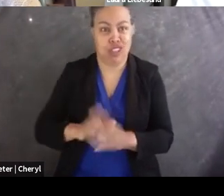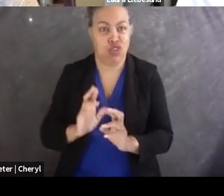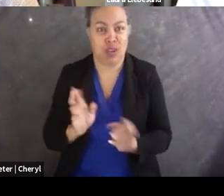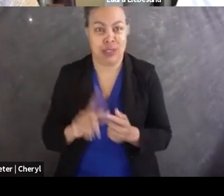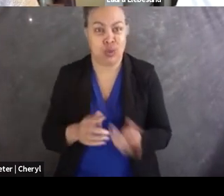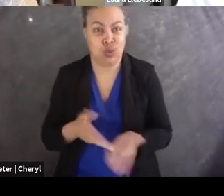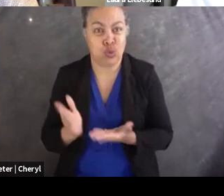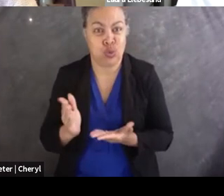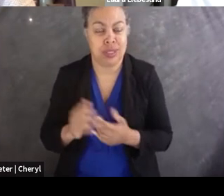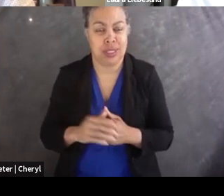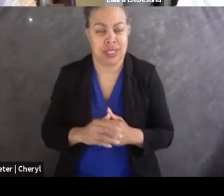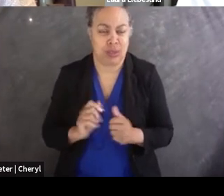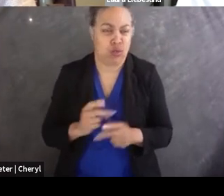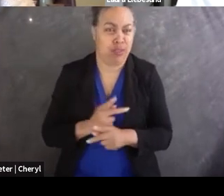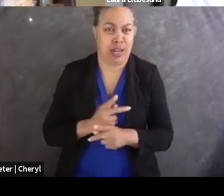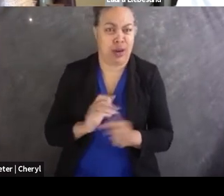know,